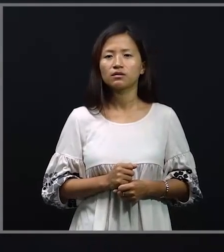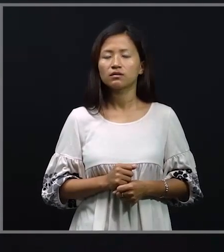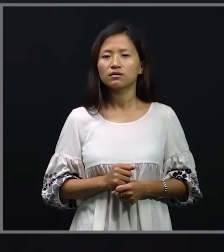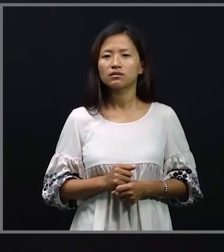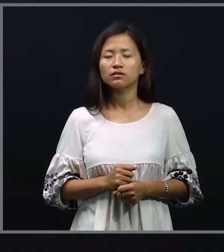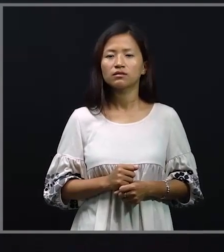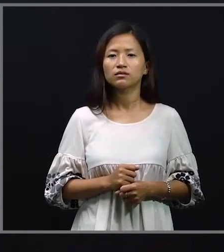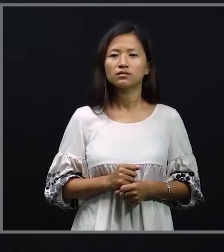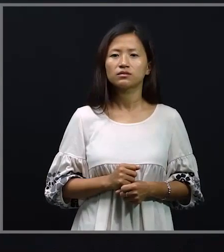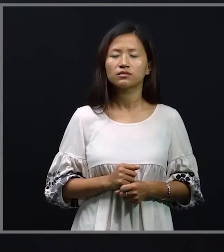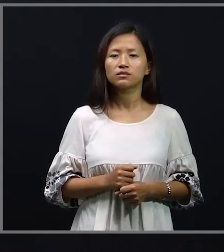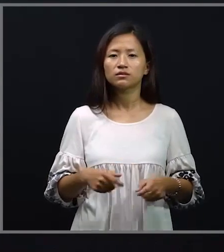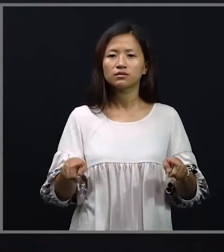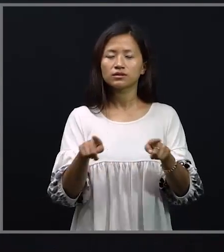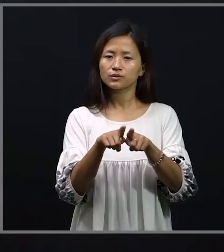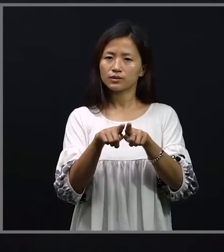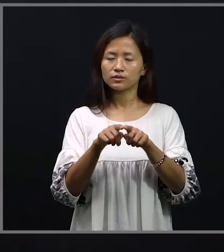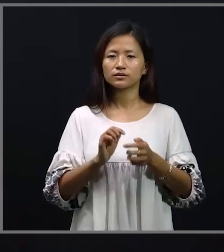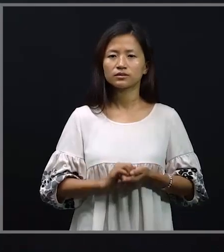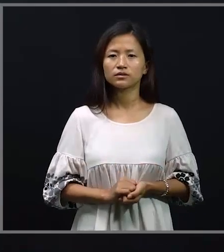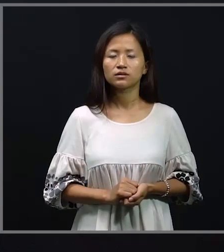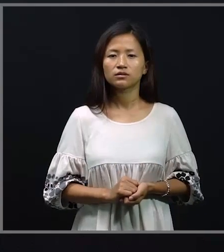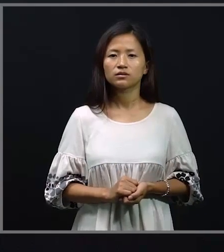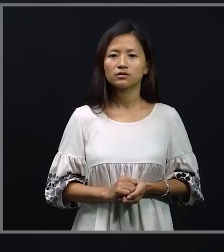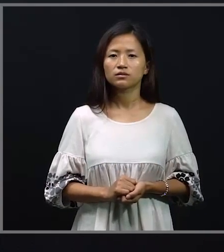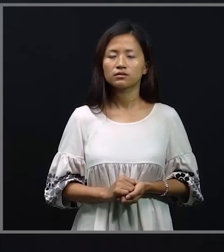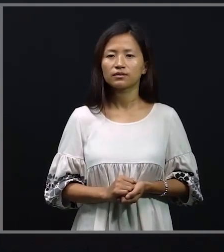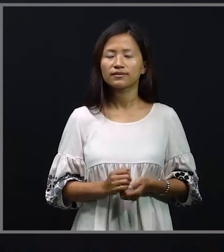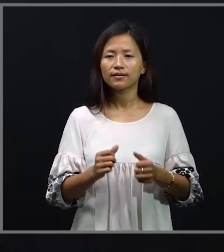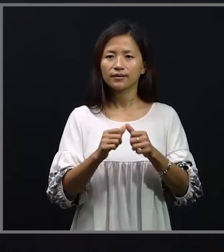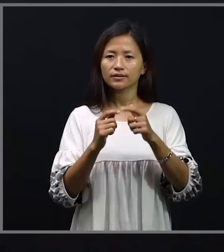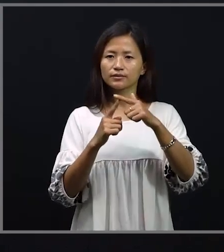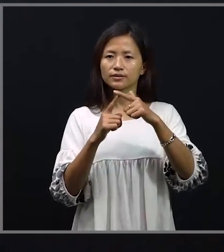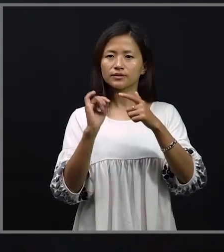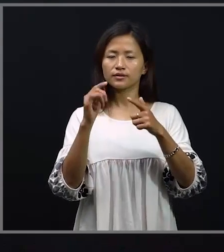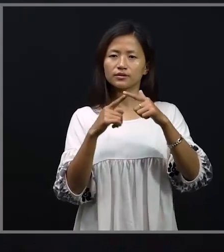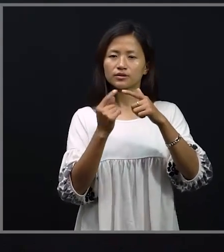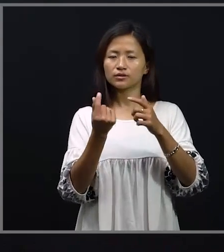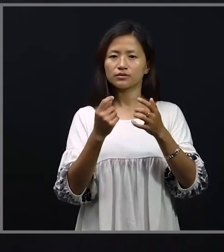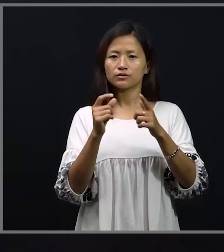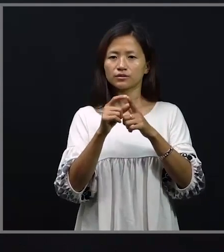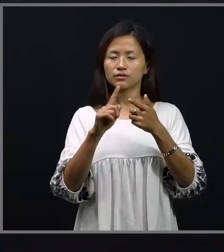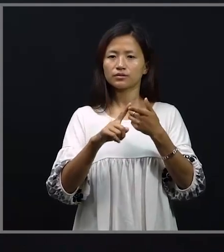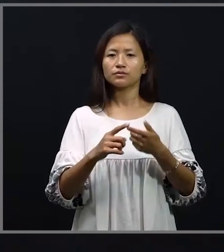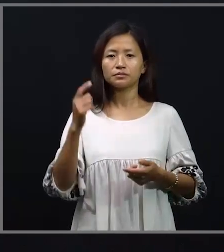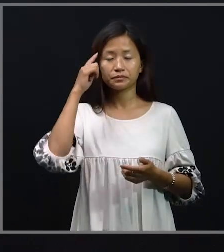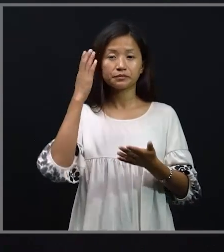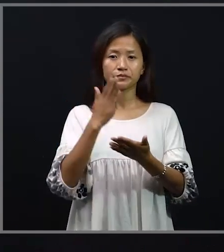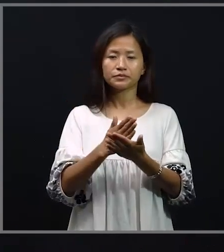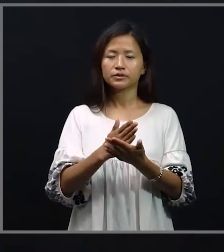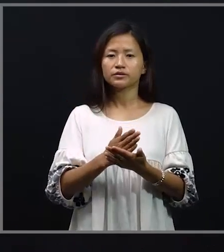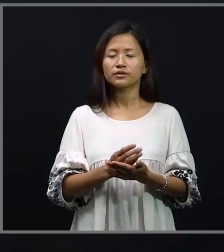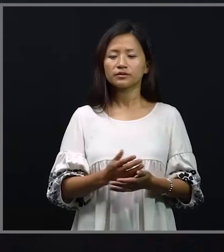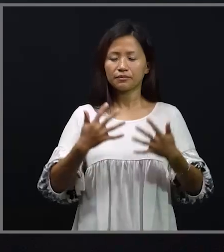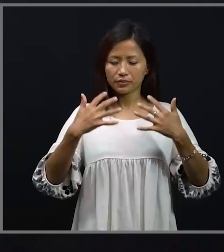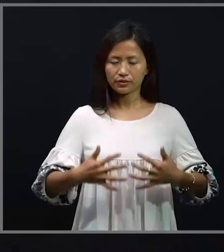right, state and government, as well as the attitudes, the belief, okay, the behavior